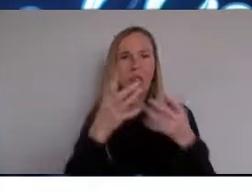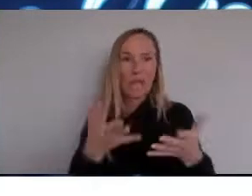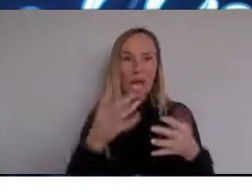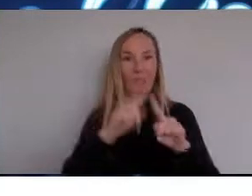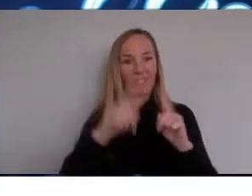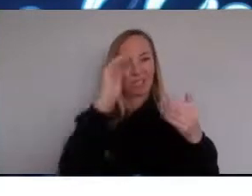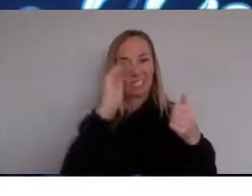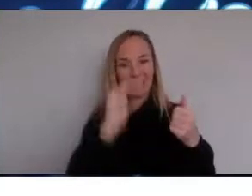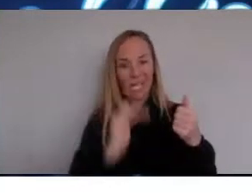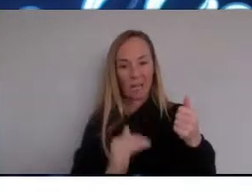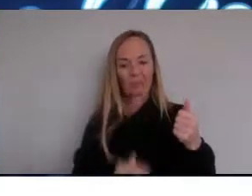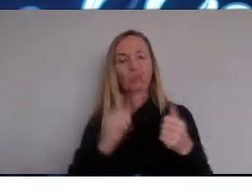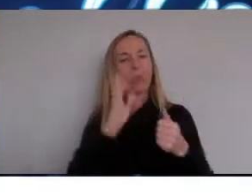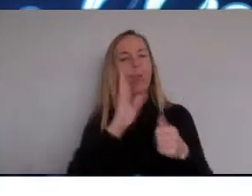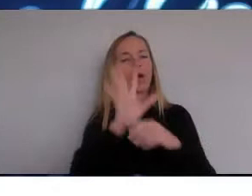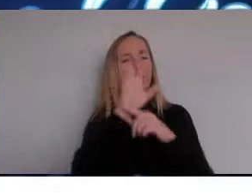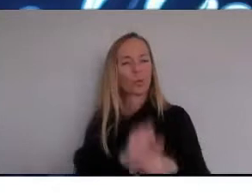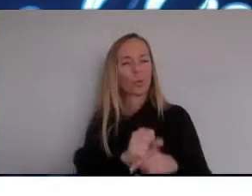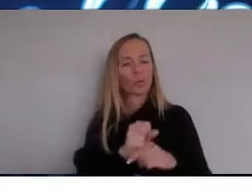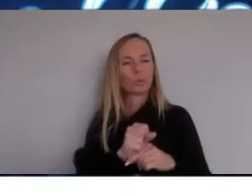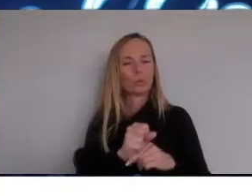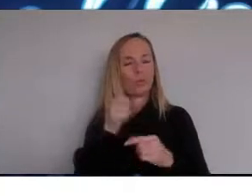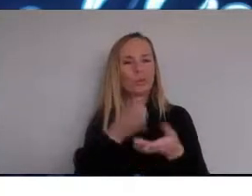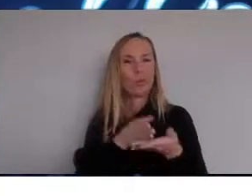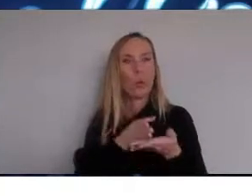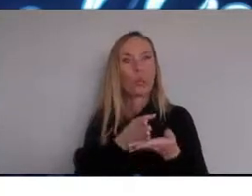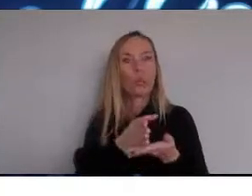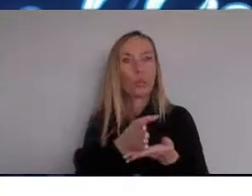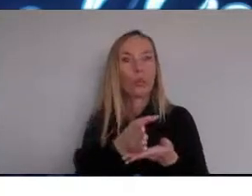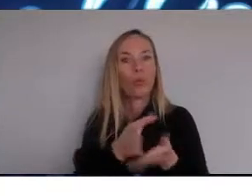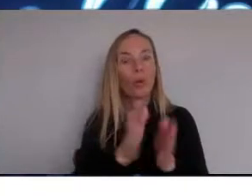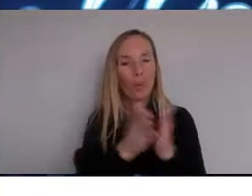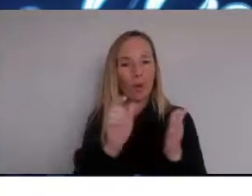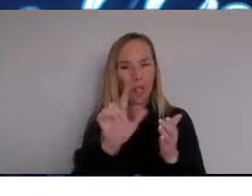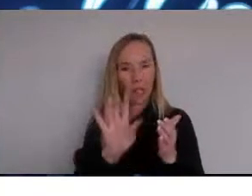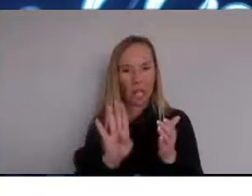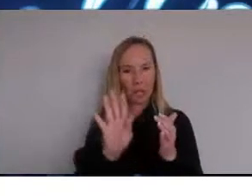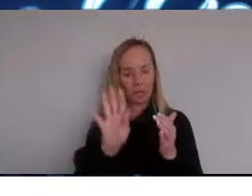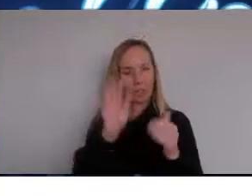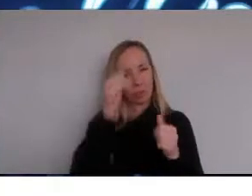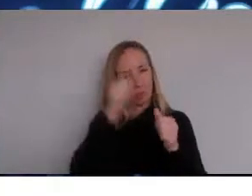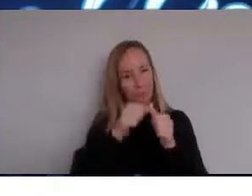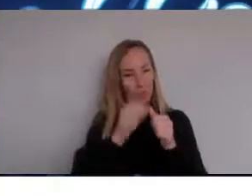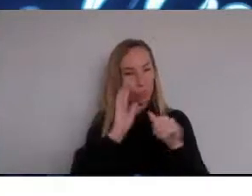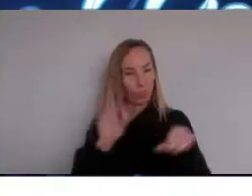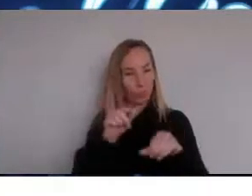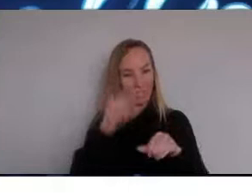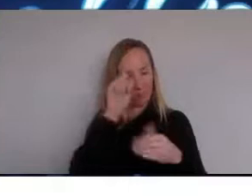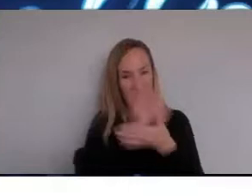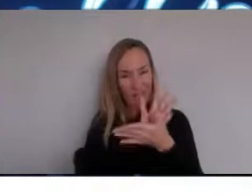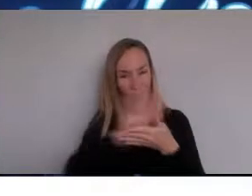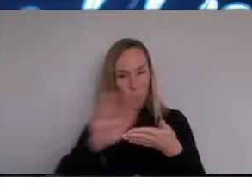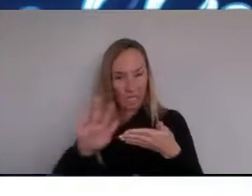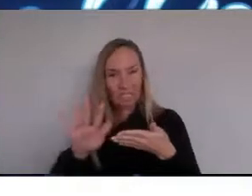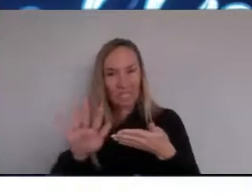of steps, and you'll get the hang of it as you move your way through book club. So keep in mind we'll be doing this for 5 weeks